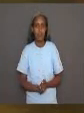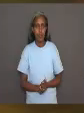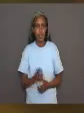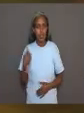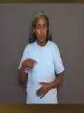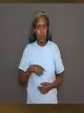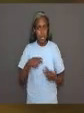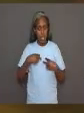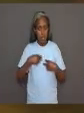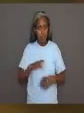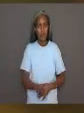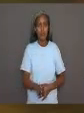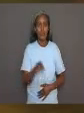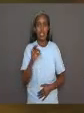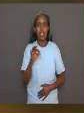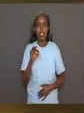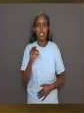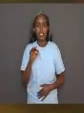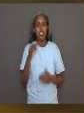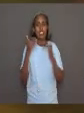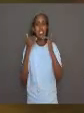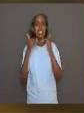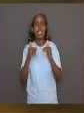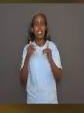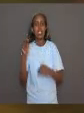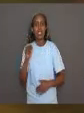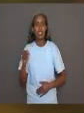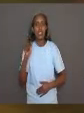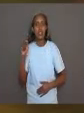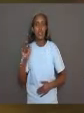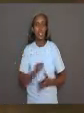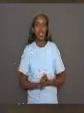We will have to find the standard deviation.